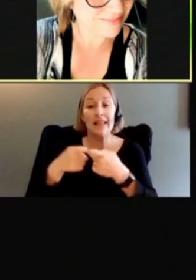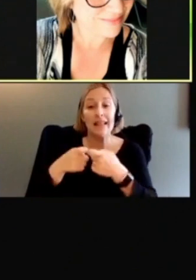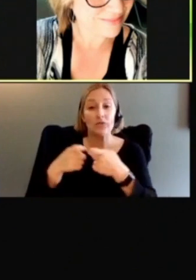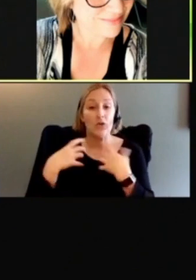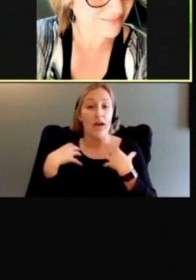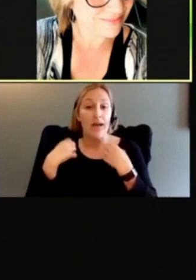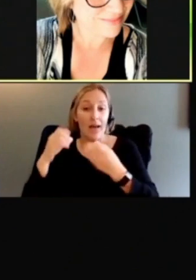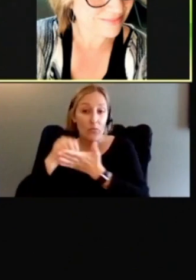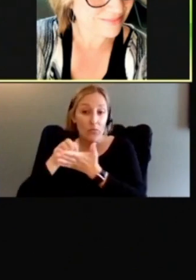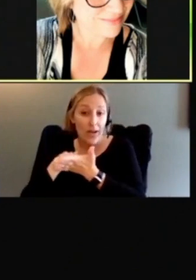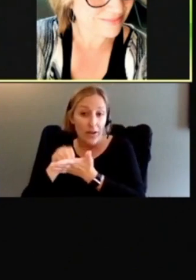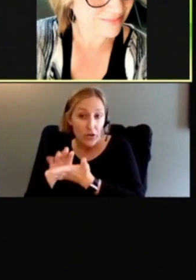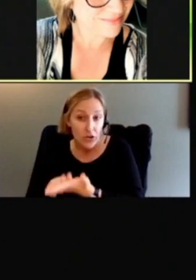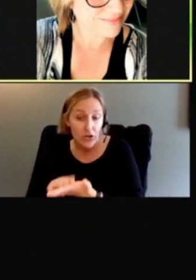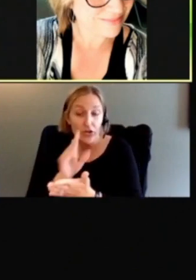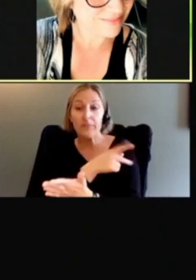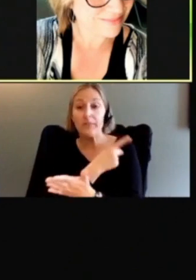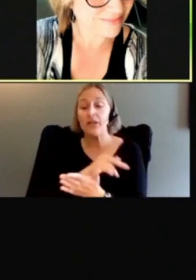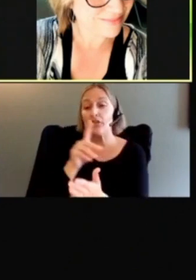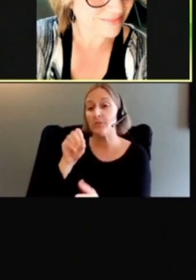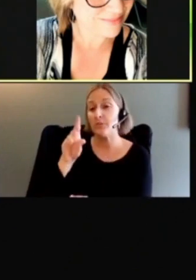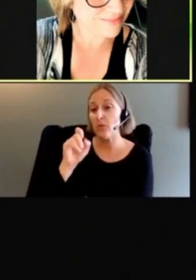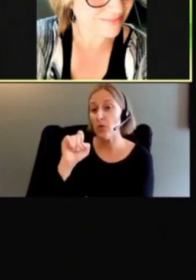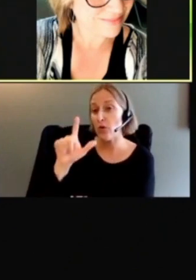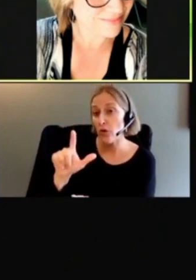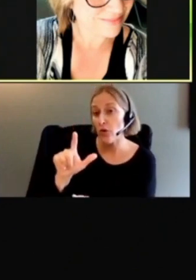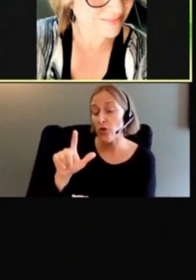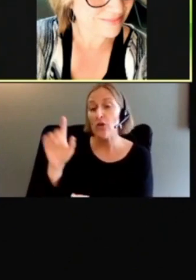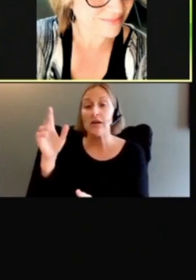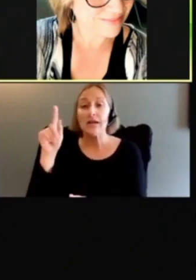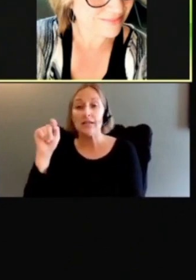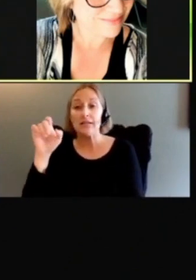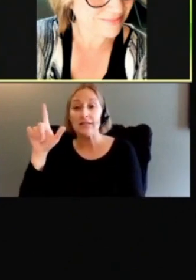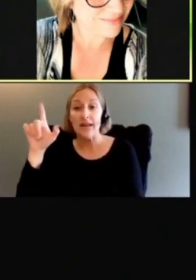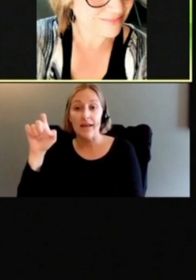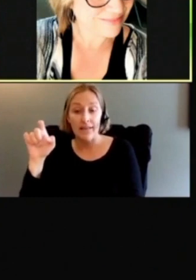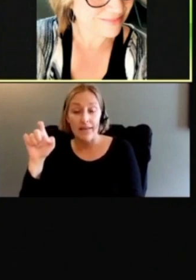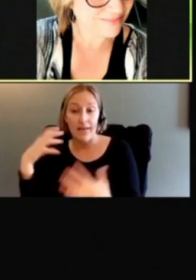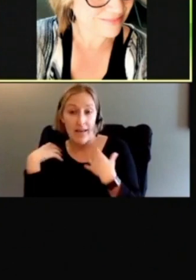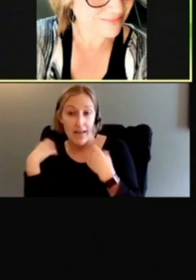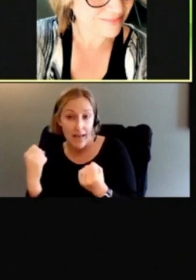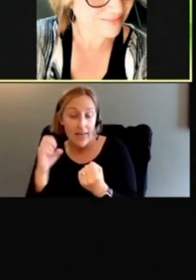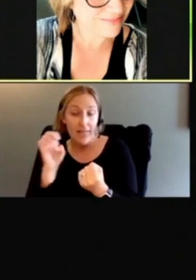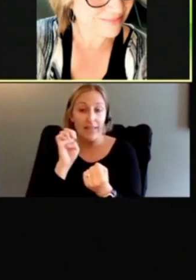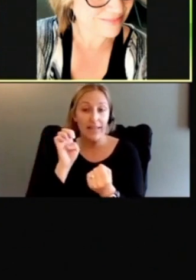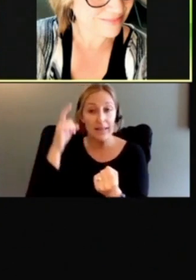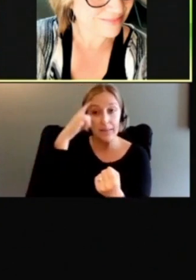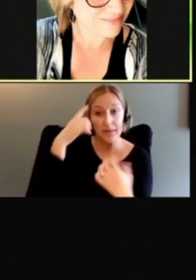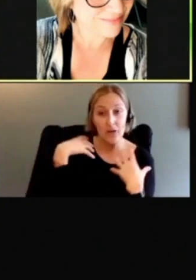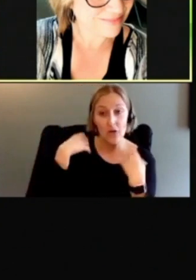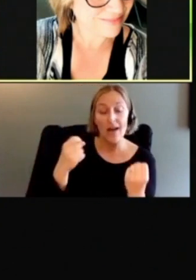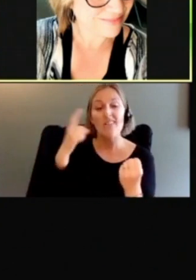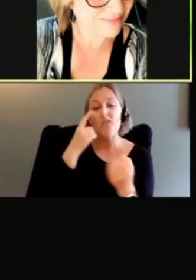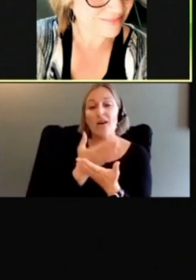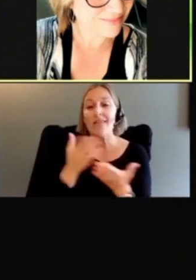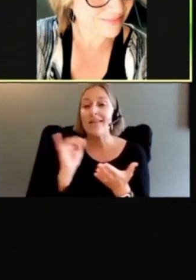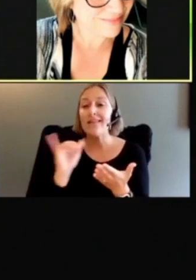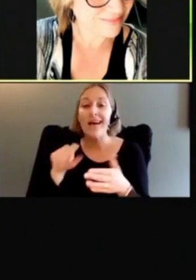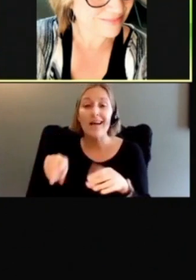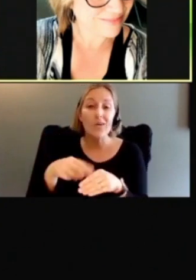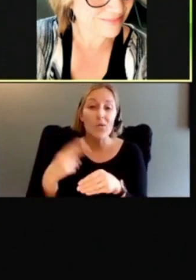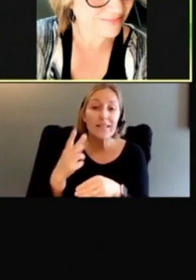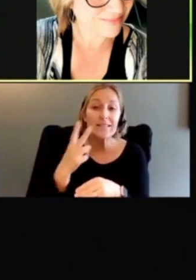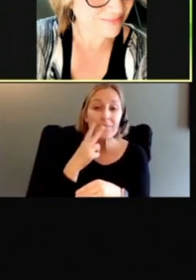patient portals, telehealth, e-mental health, things like smoking cessation. You've got Quit Coach